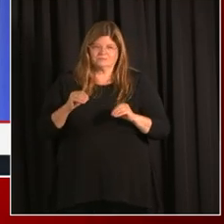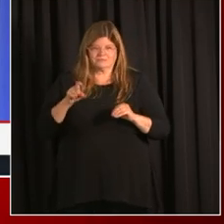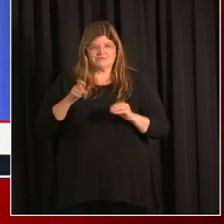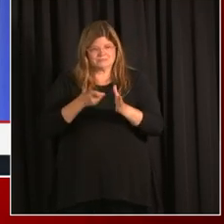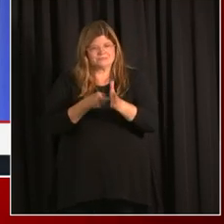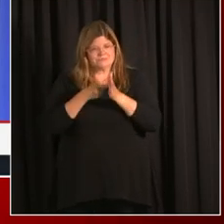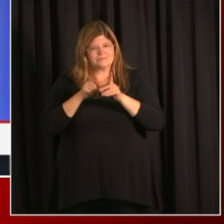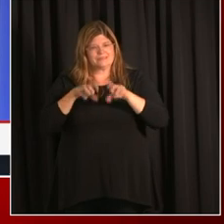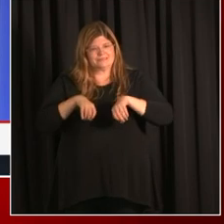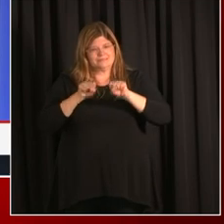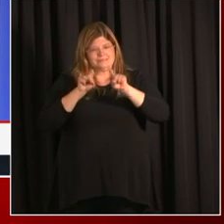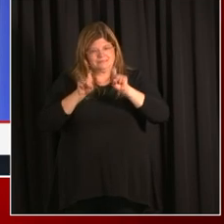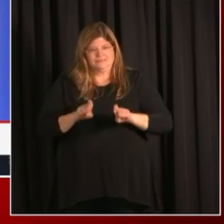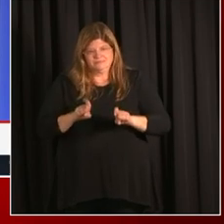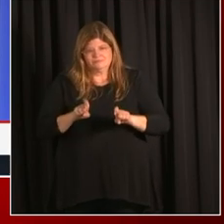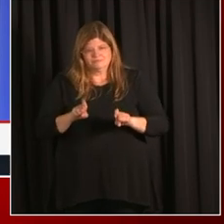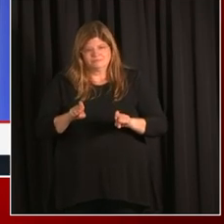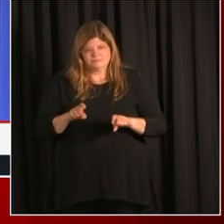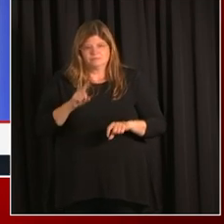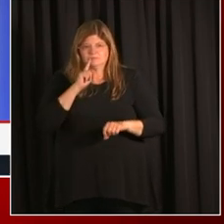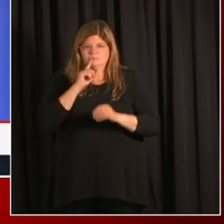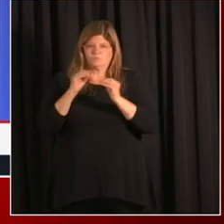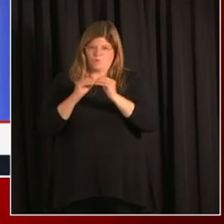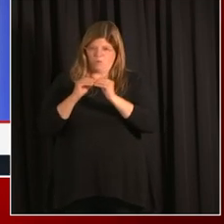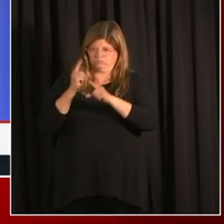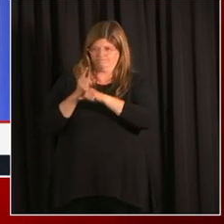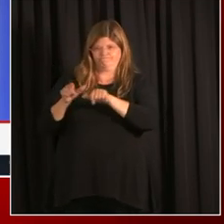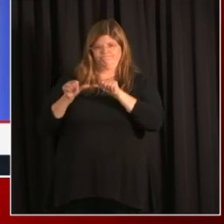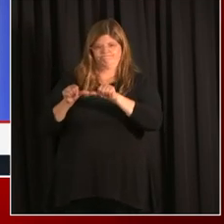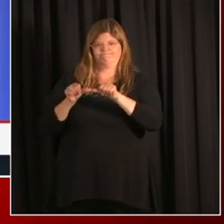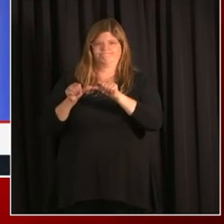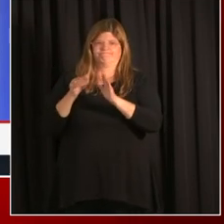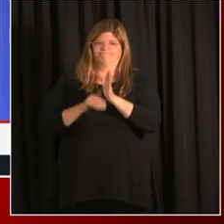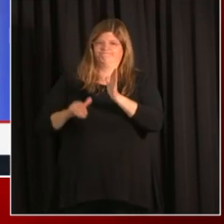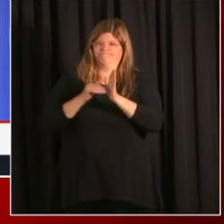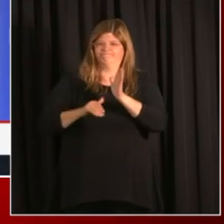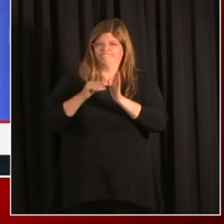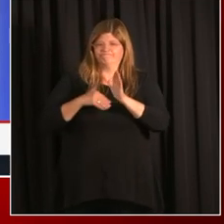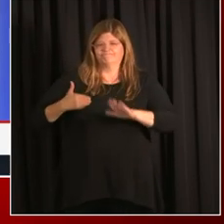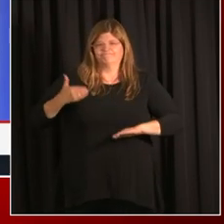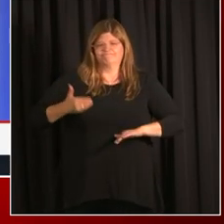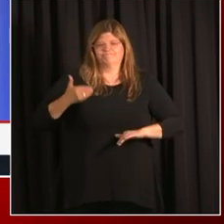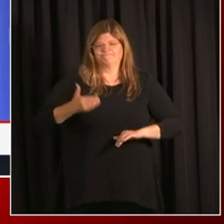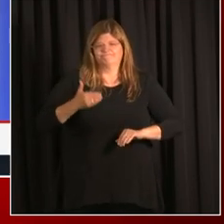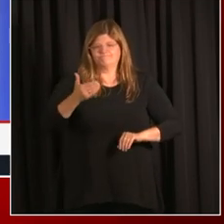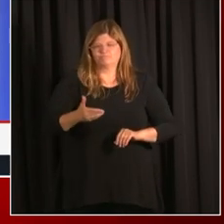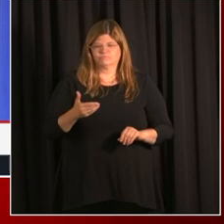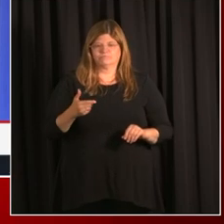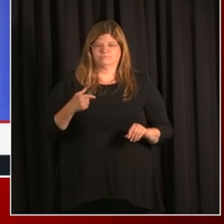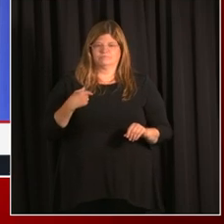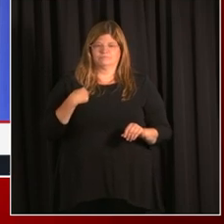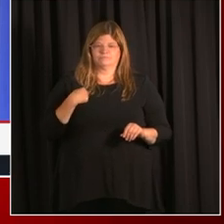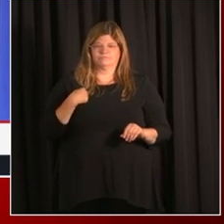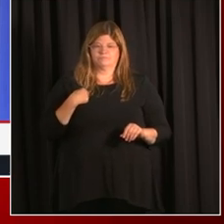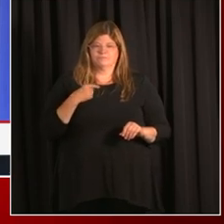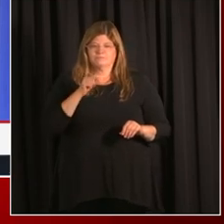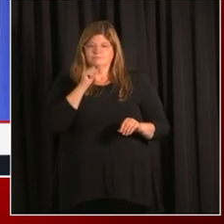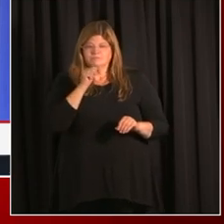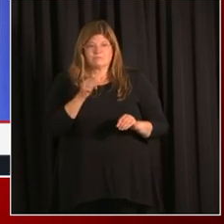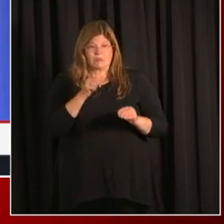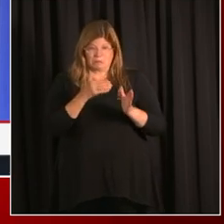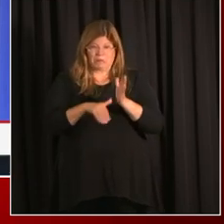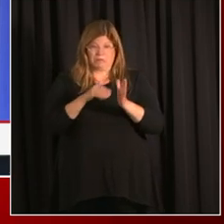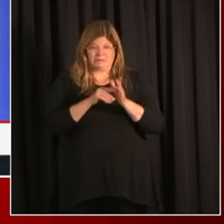would be appropriate for having testing routinely, and we have given guidance on what it means to be routinely